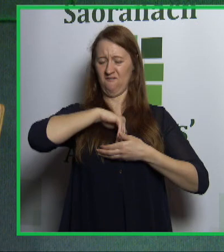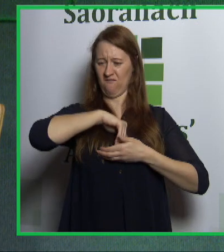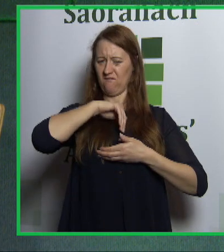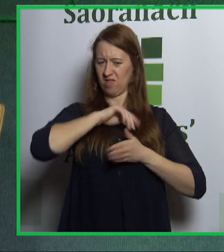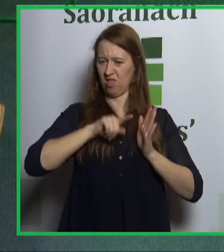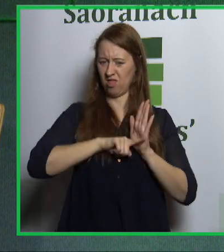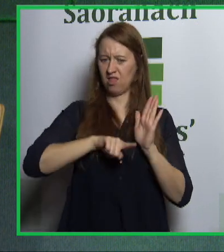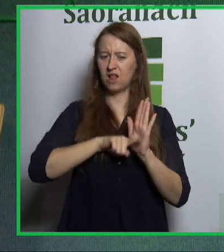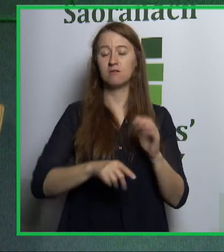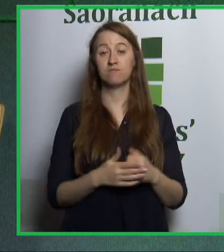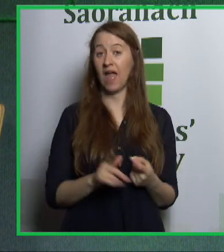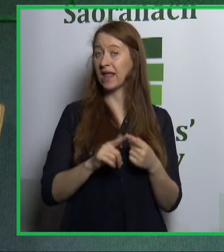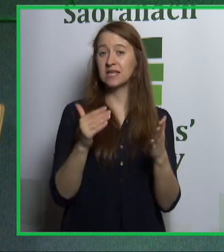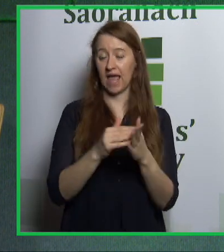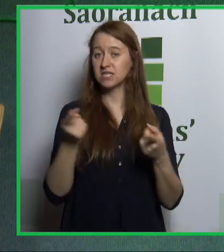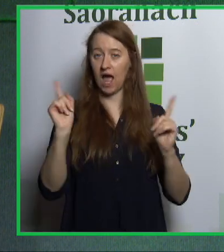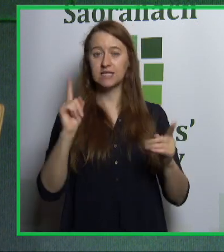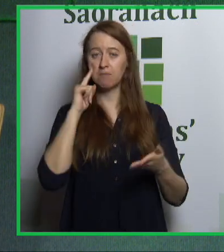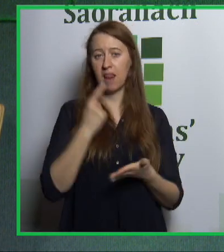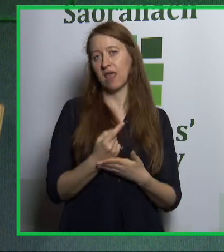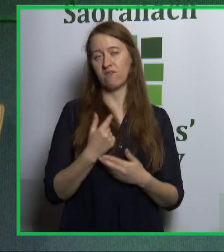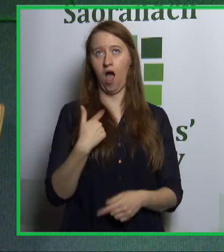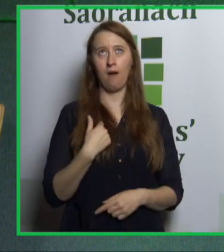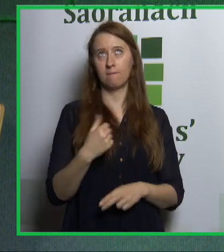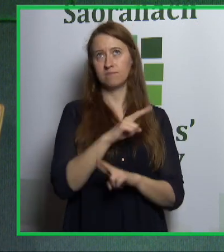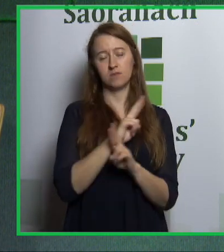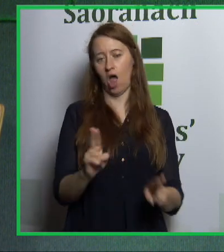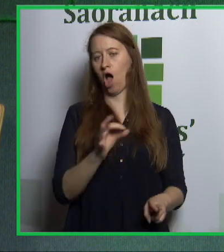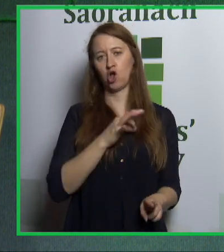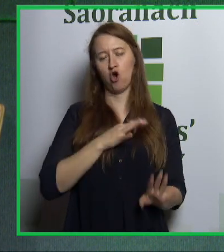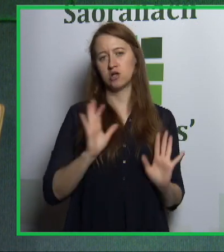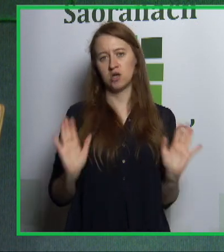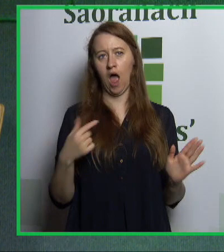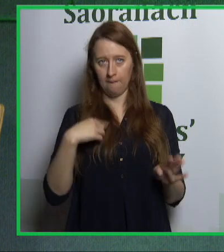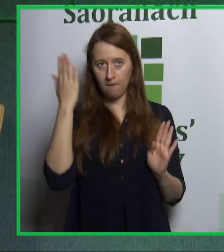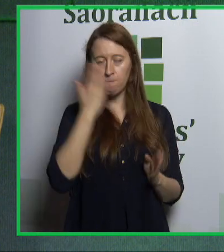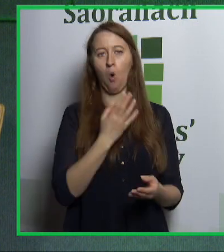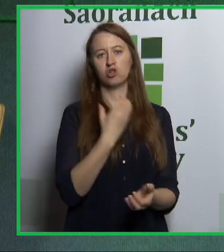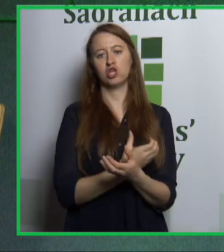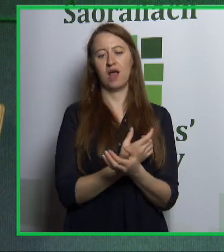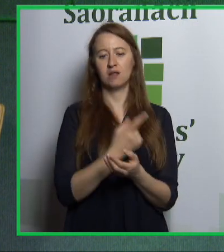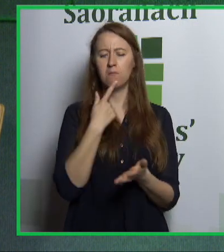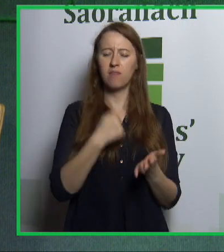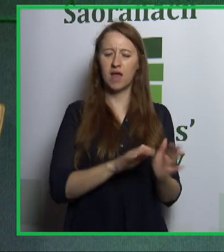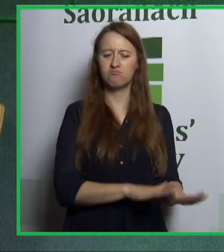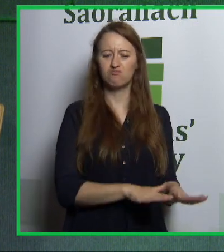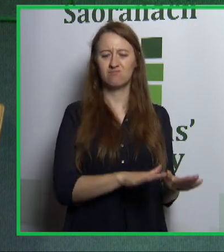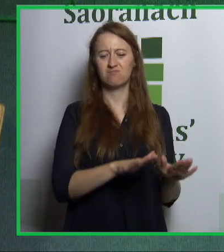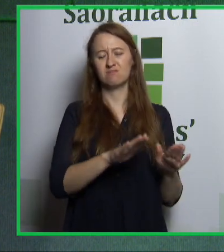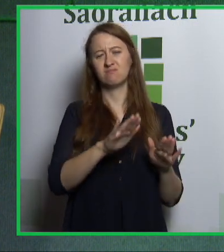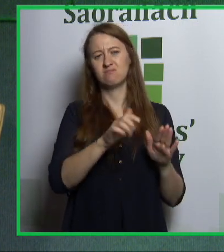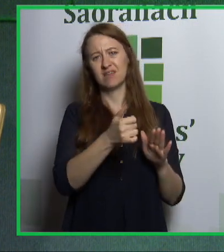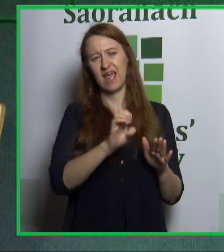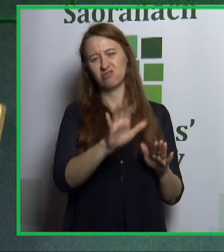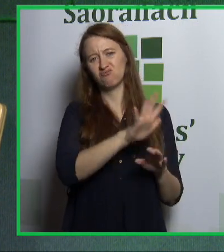believe, that I was no good. And, you know, from 10 years of age, there was a lot, like I grew up in an area in the